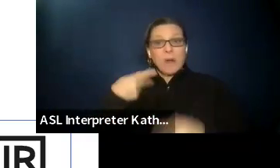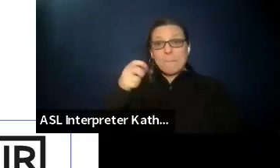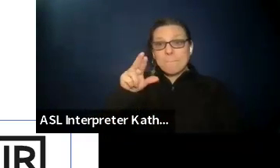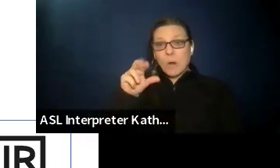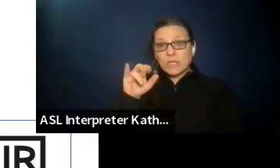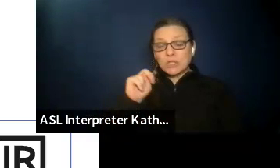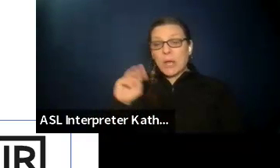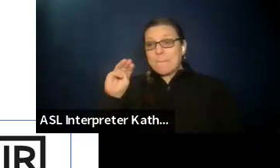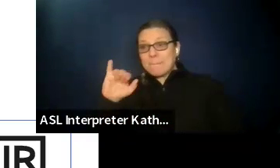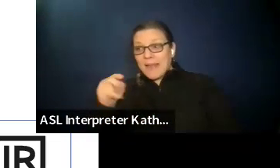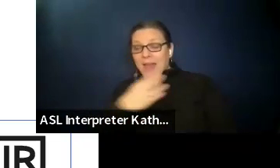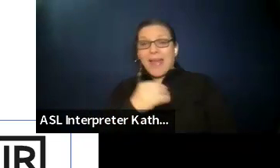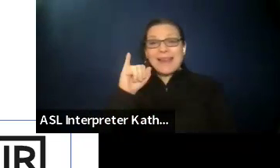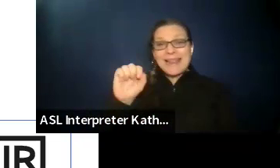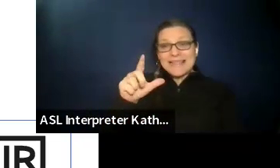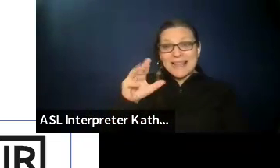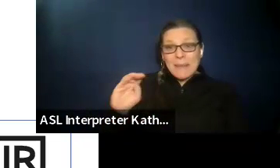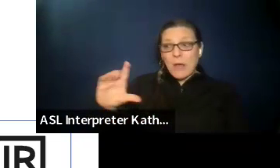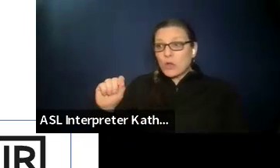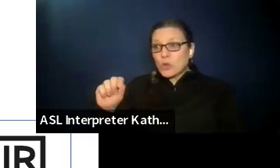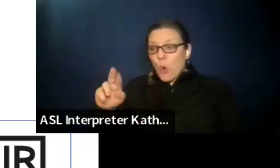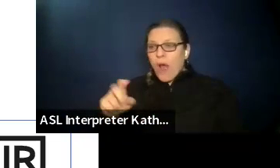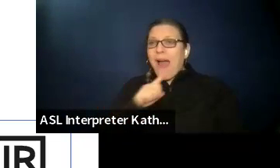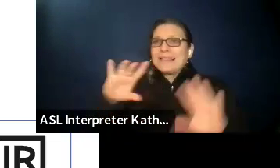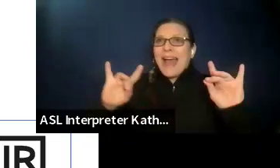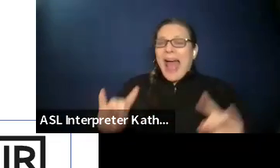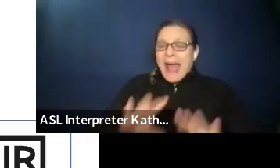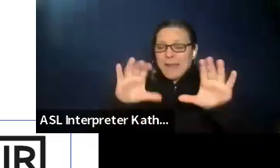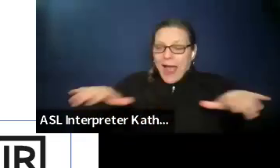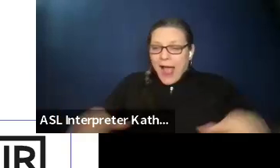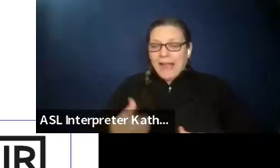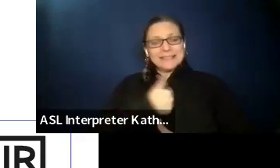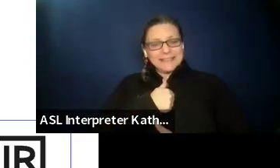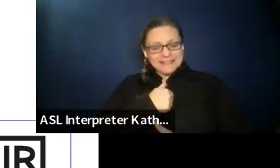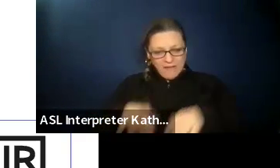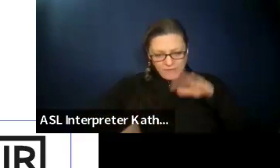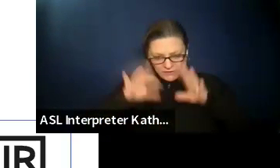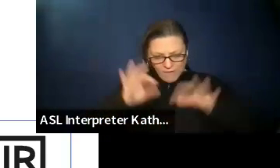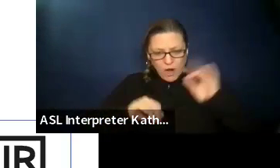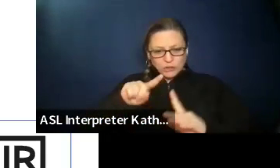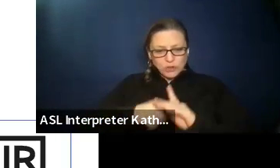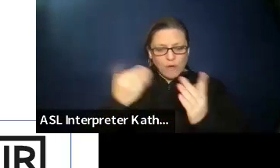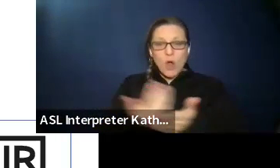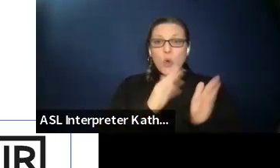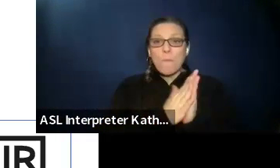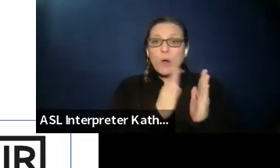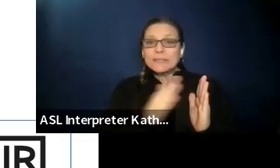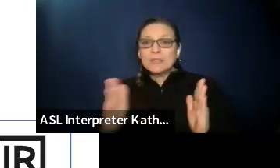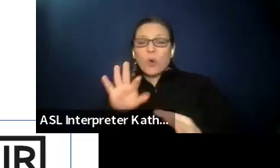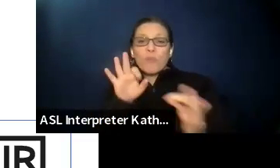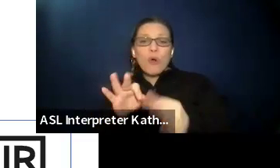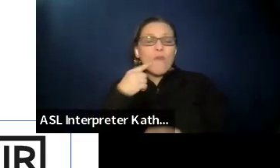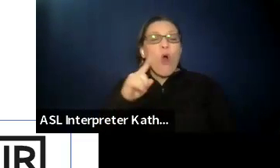mythology and Islamic lore is filled with action, magic, and self-discovery, and is the start of a new series perfect for fans